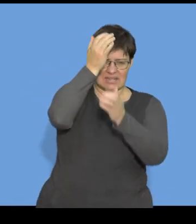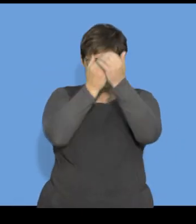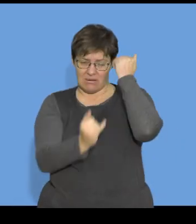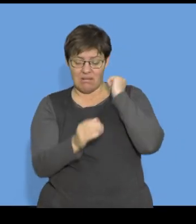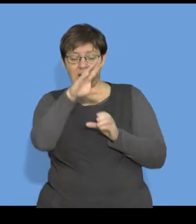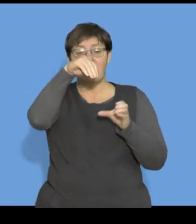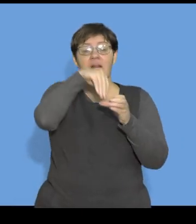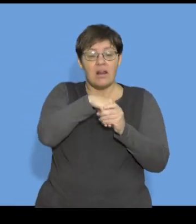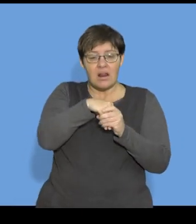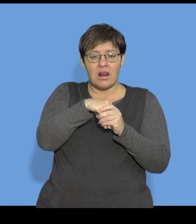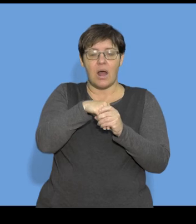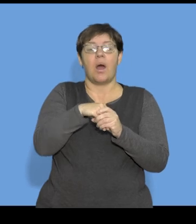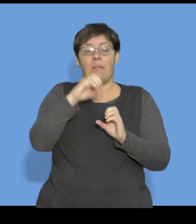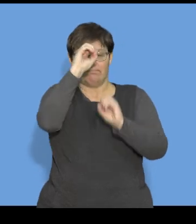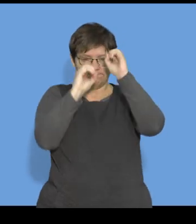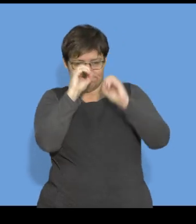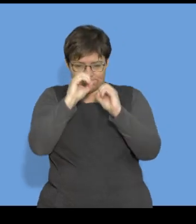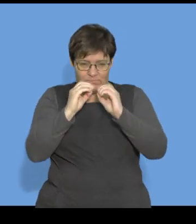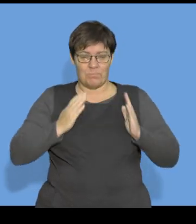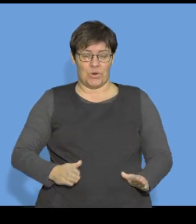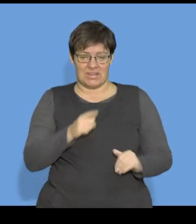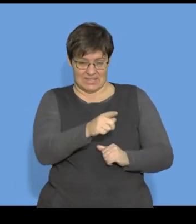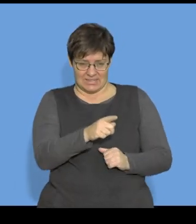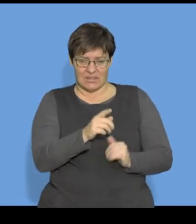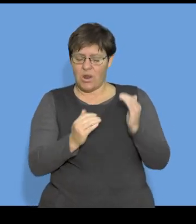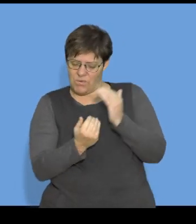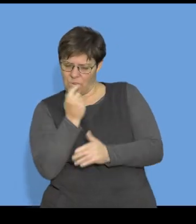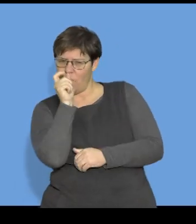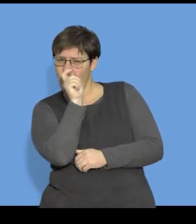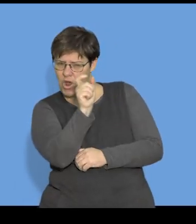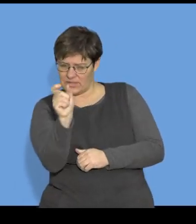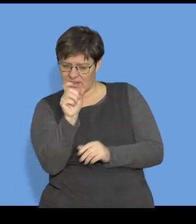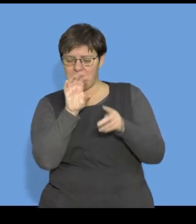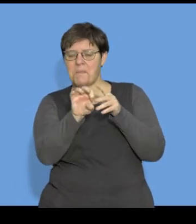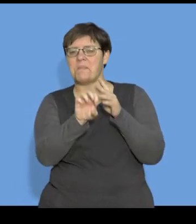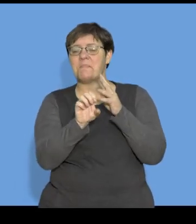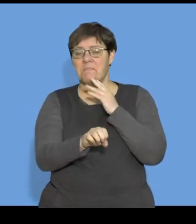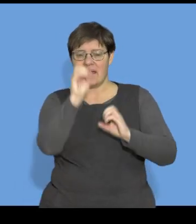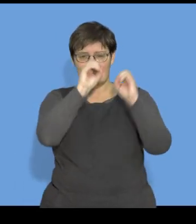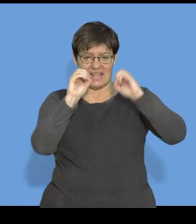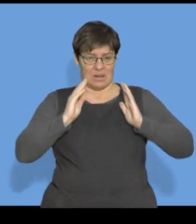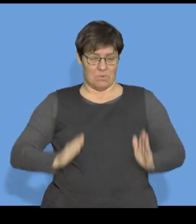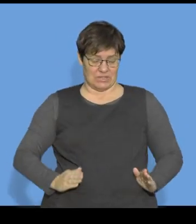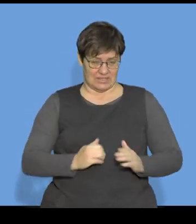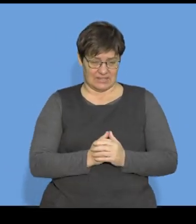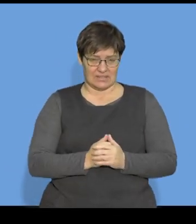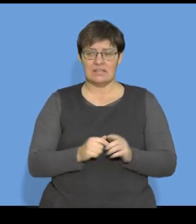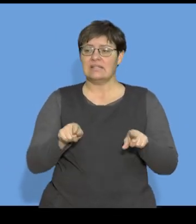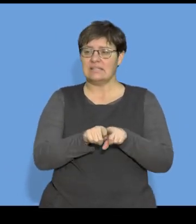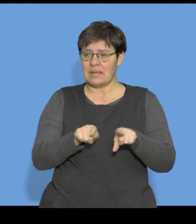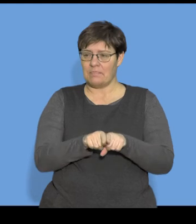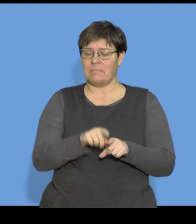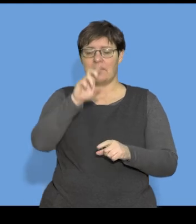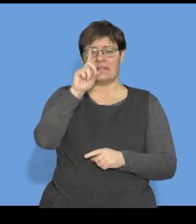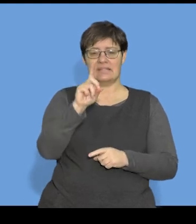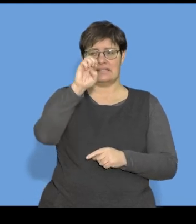consists of the cell bodies. This is another new word that you'll come across, and the